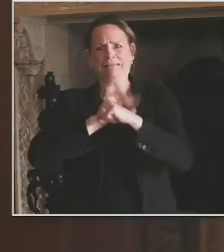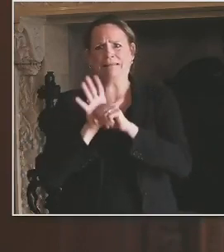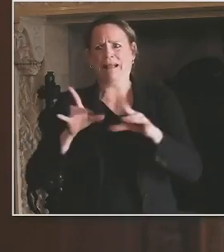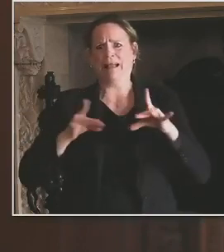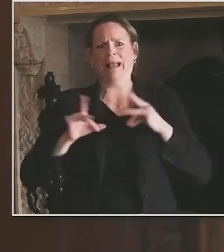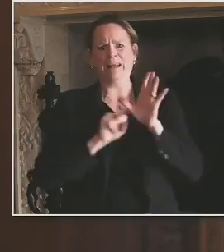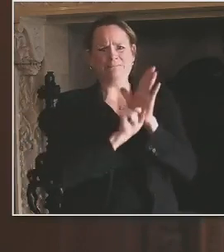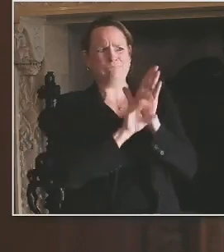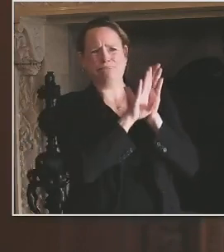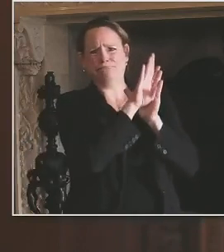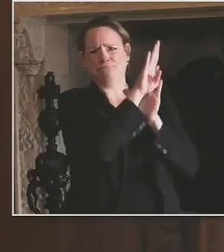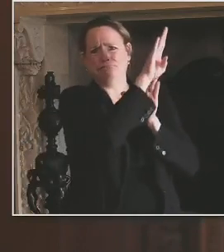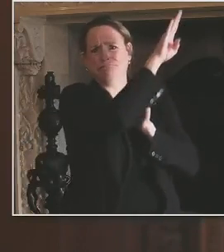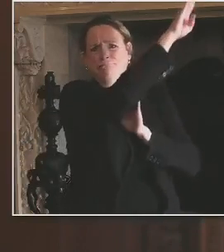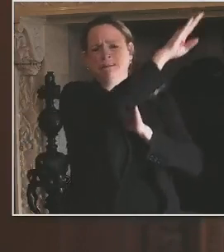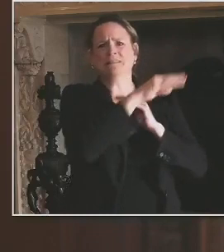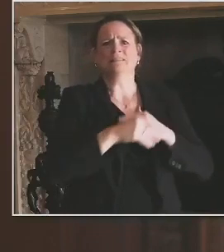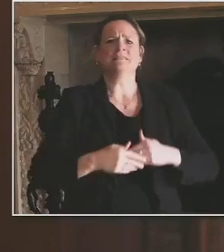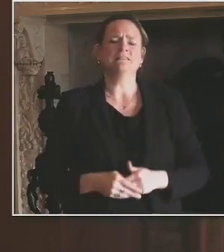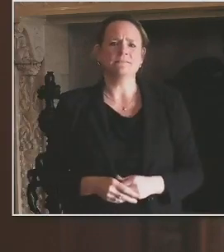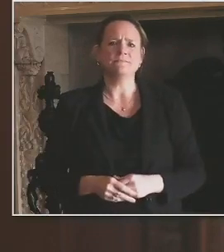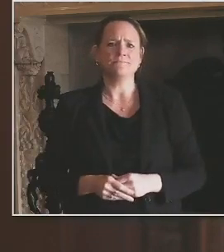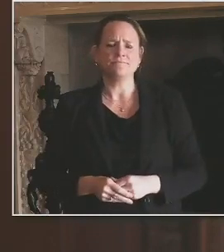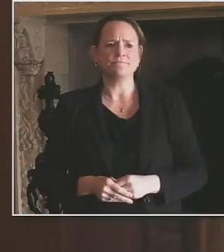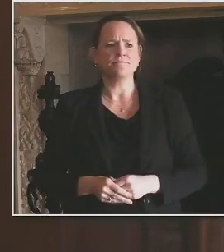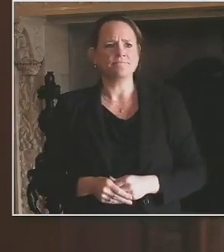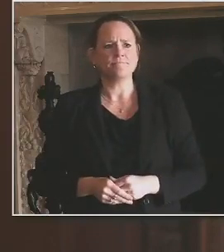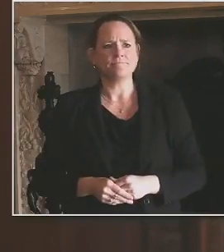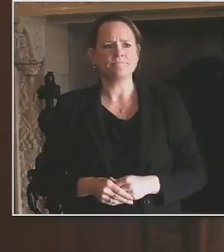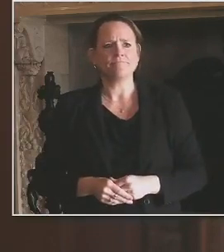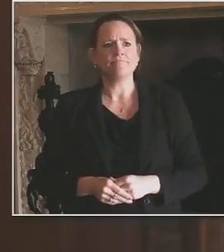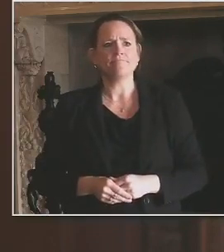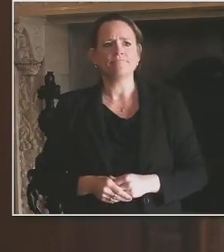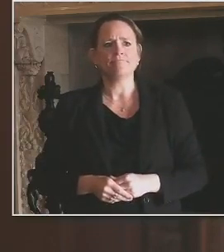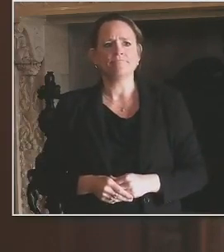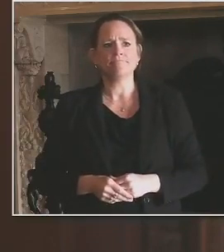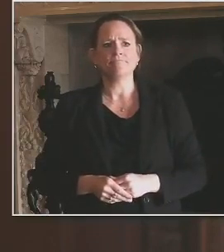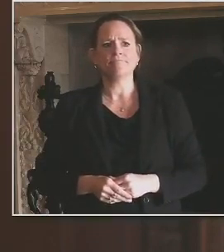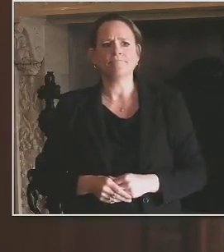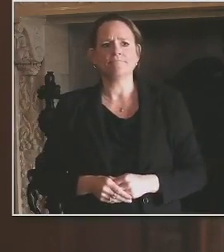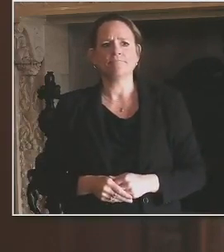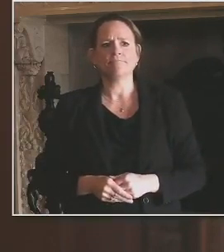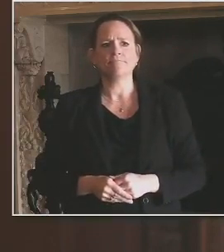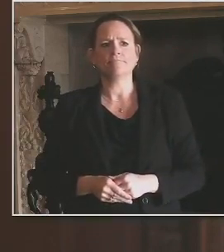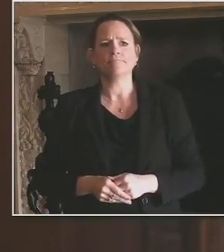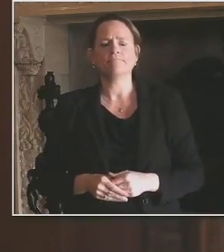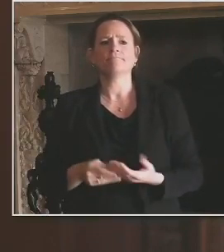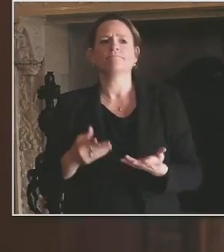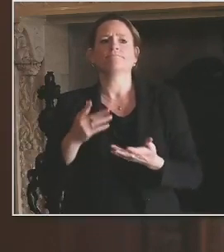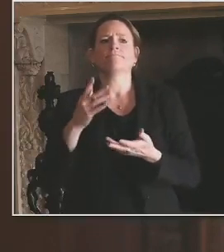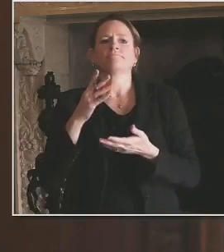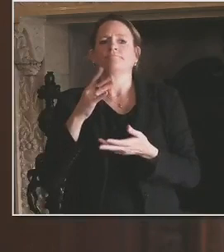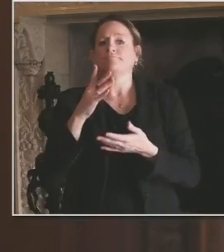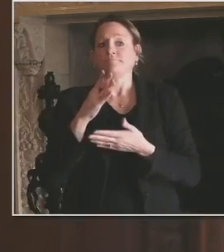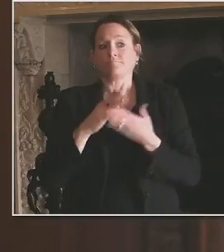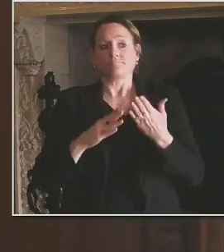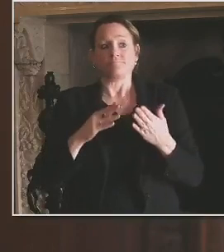increasing testing ability, with some of our record daily increases in the last week.